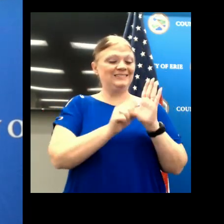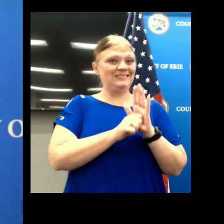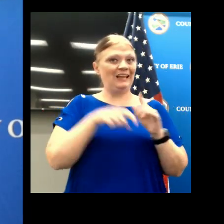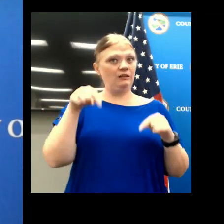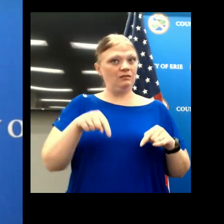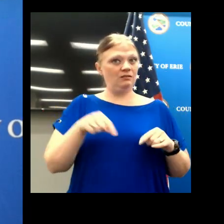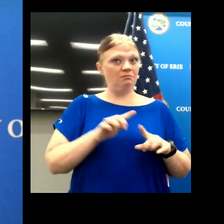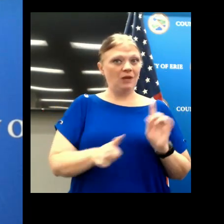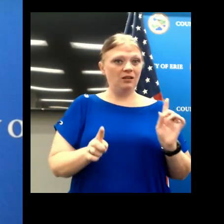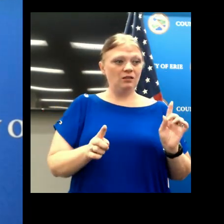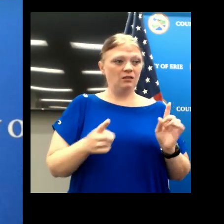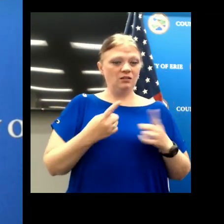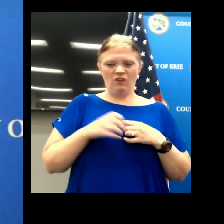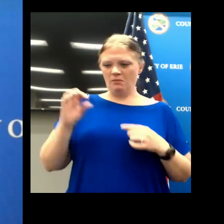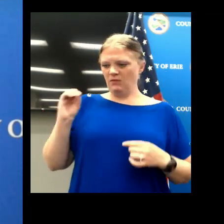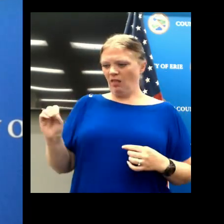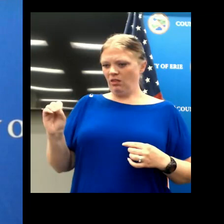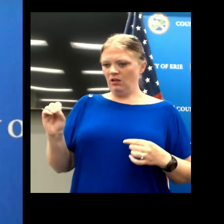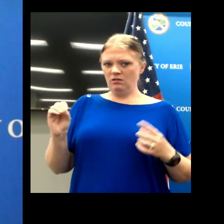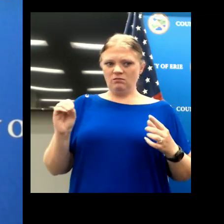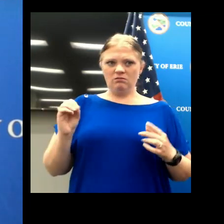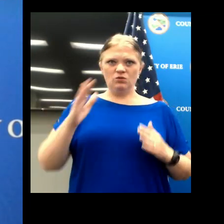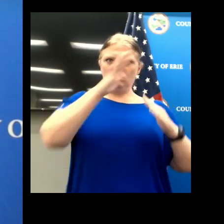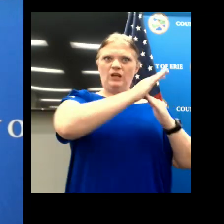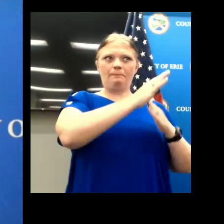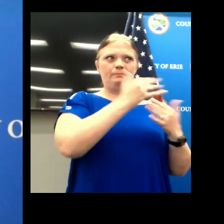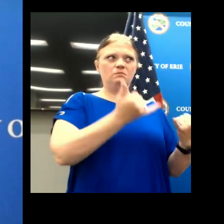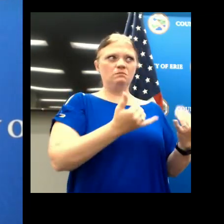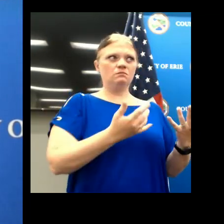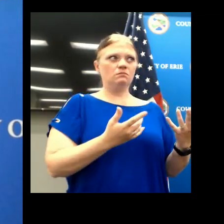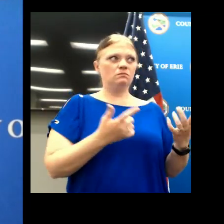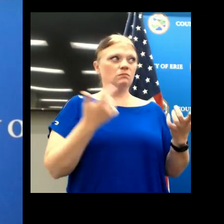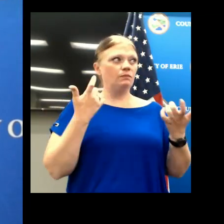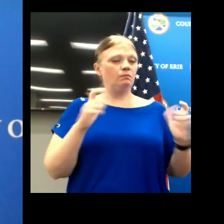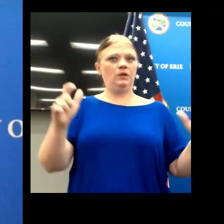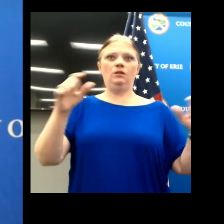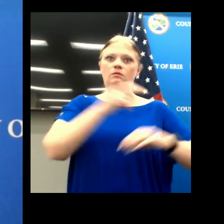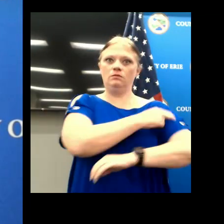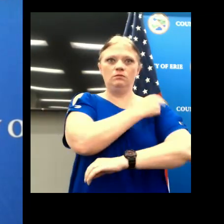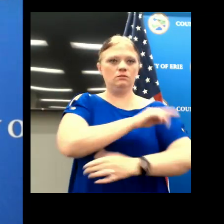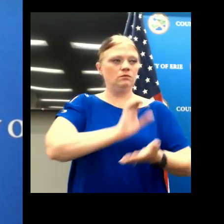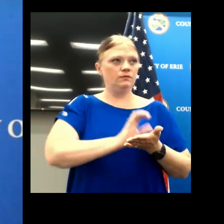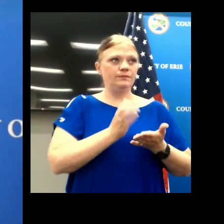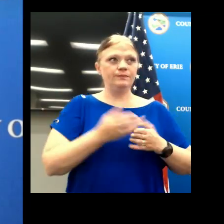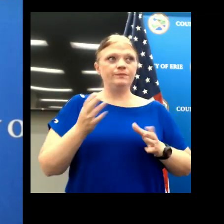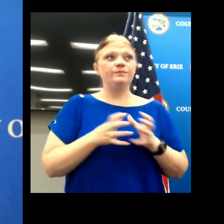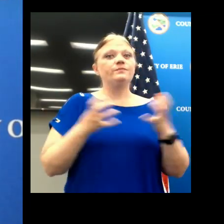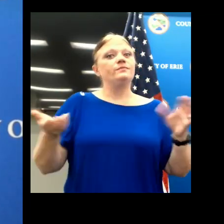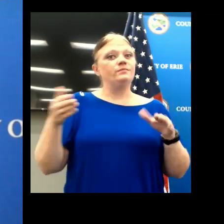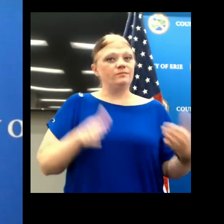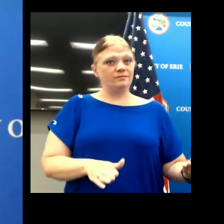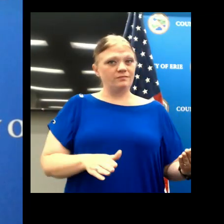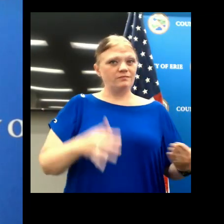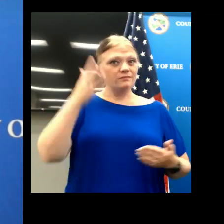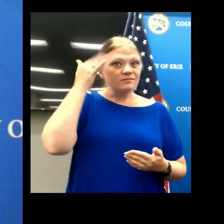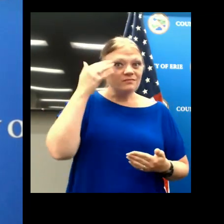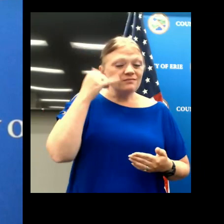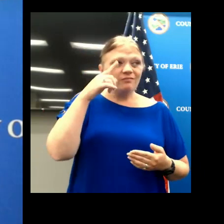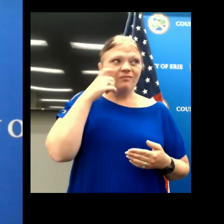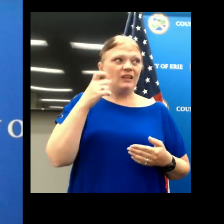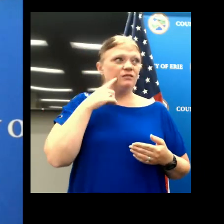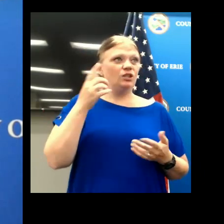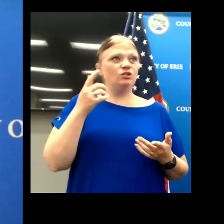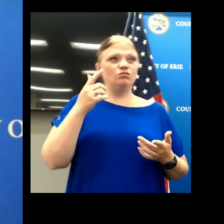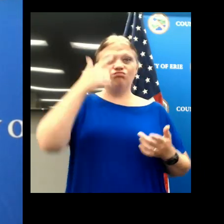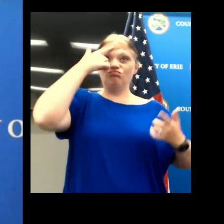but they went from nothing to having the most cases and huge hospitalizations and high deaths. And why? Because they just went out and